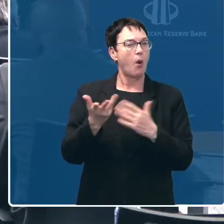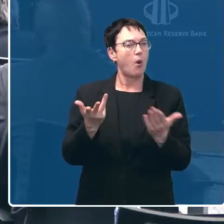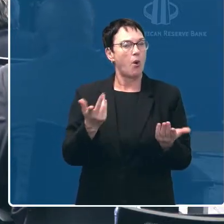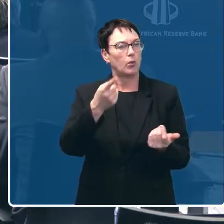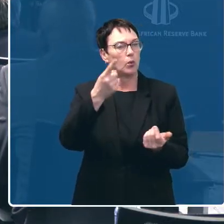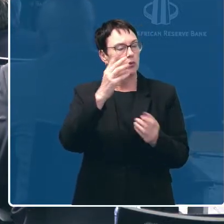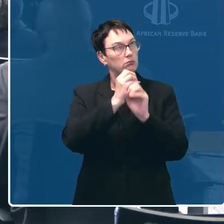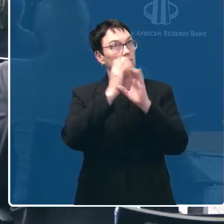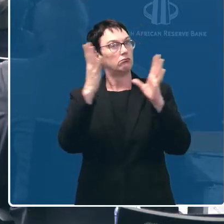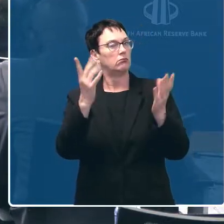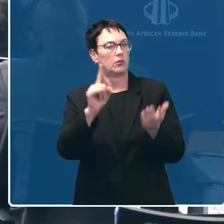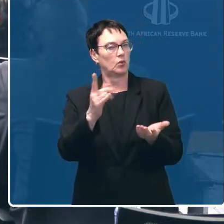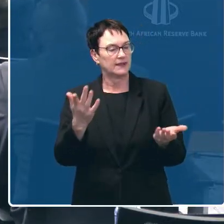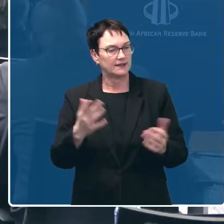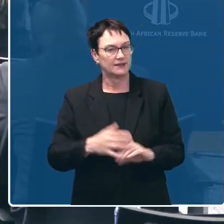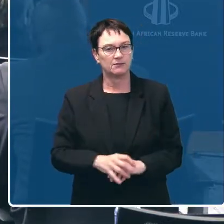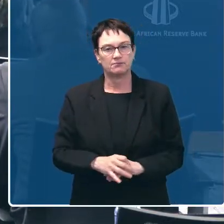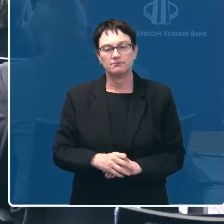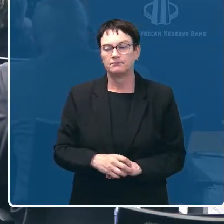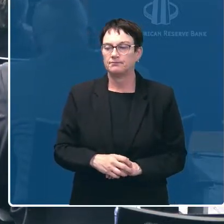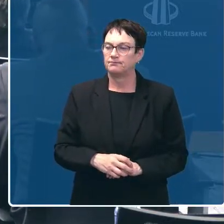Okay.